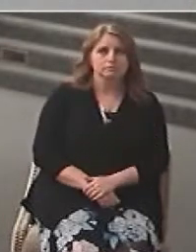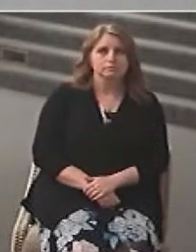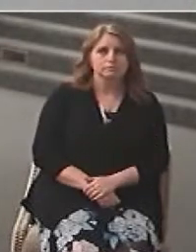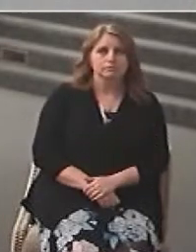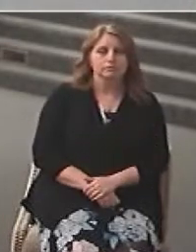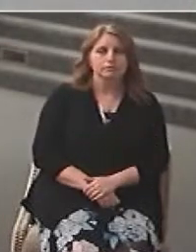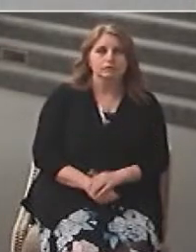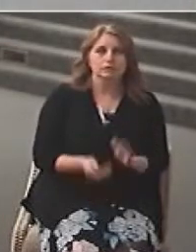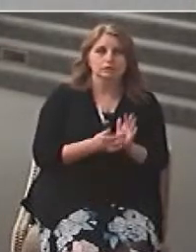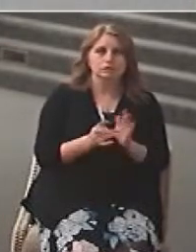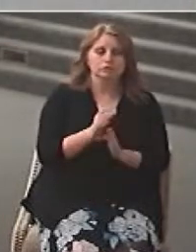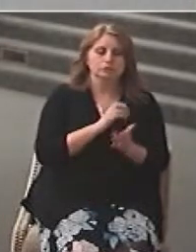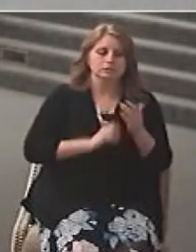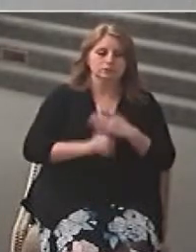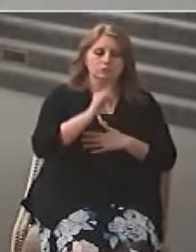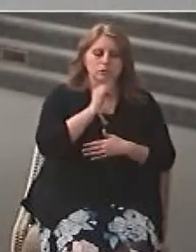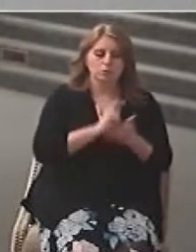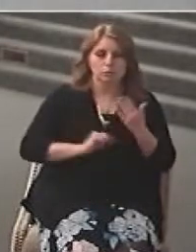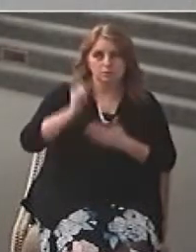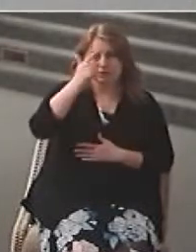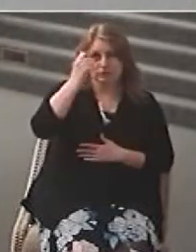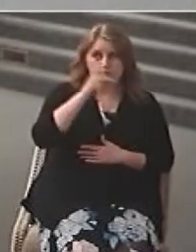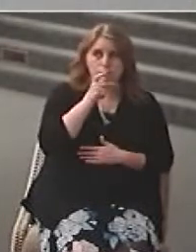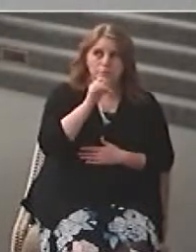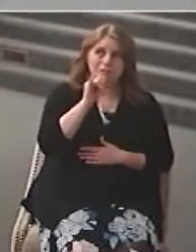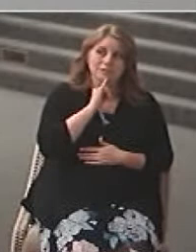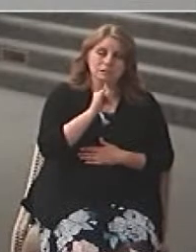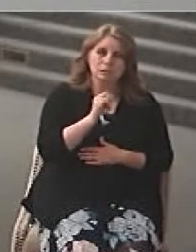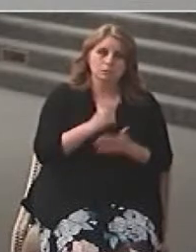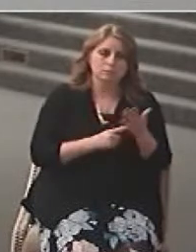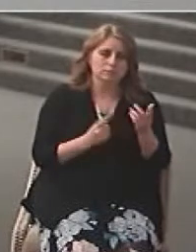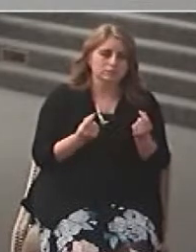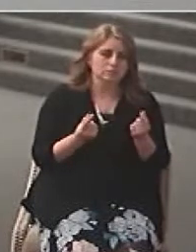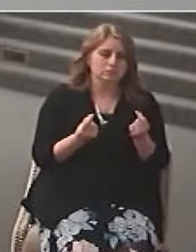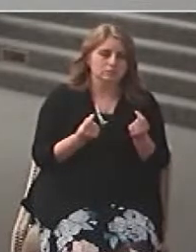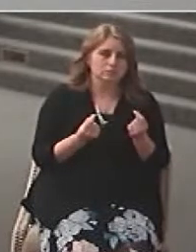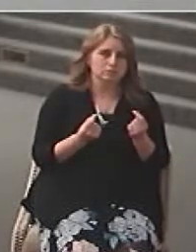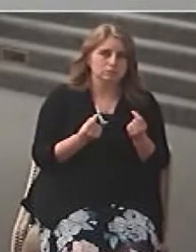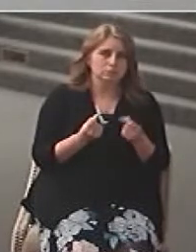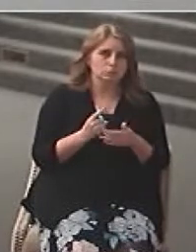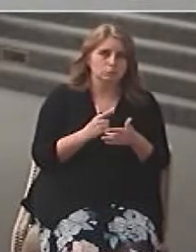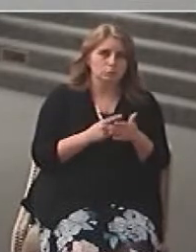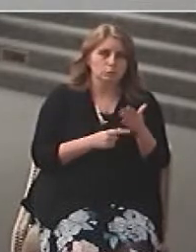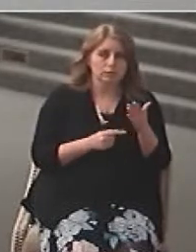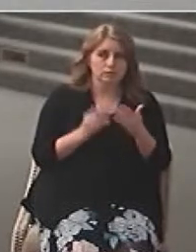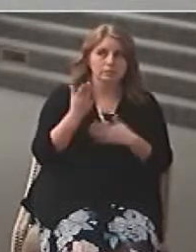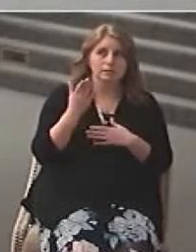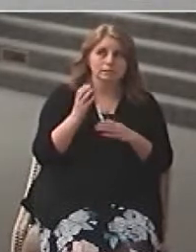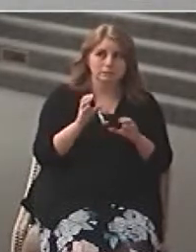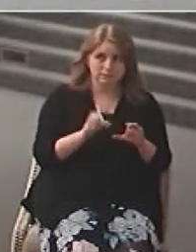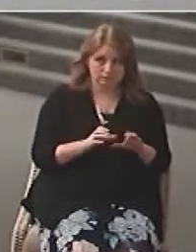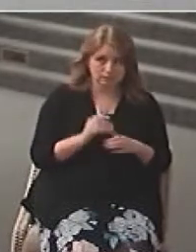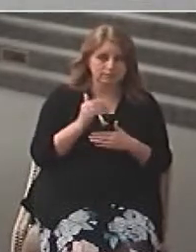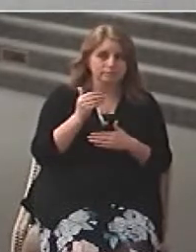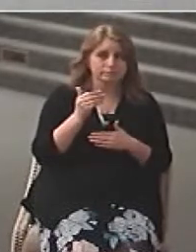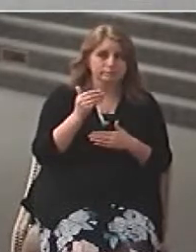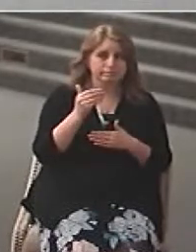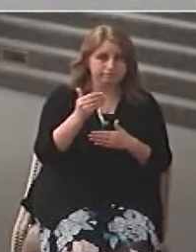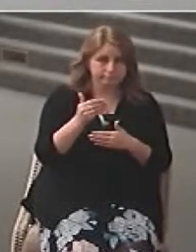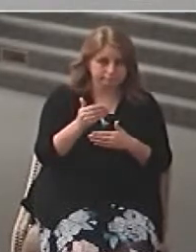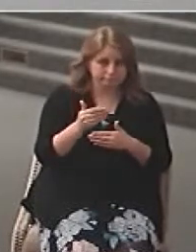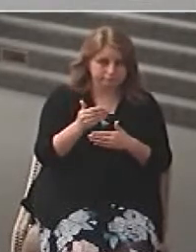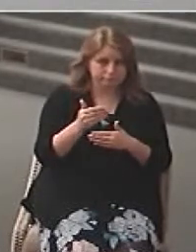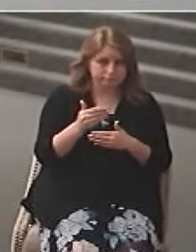Jesus Christ is Lord because of who He is, because of what He does, because of what He did. If we forget